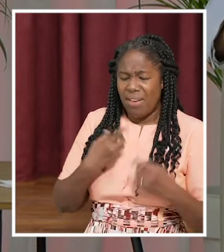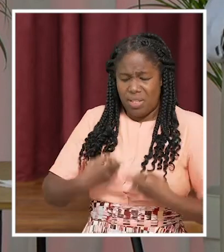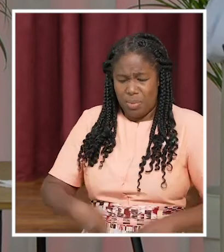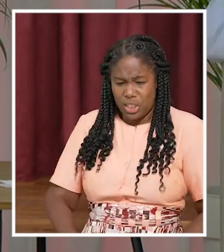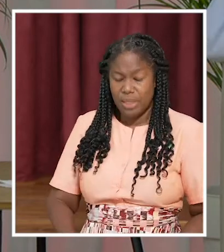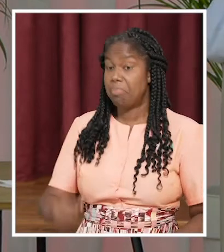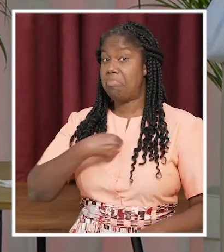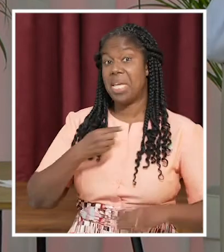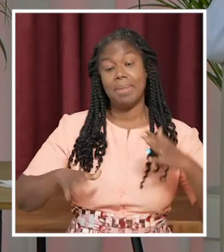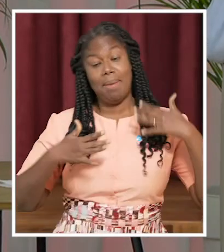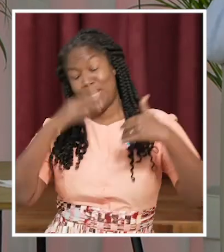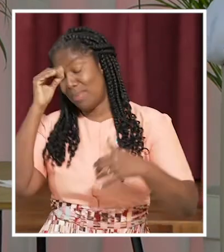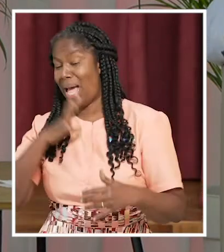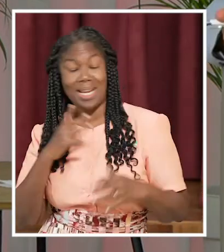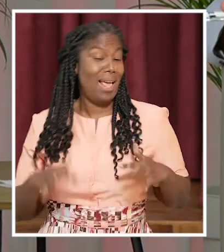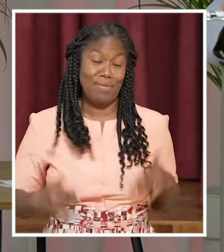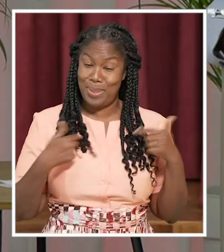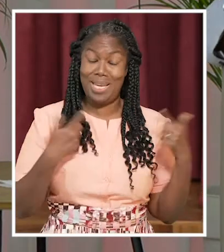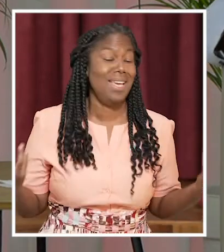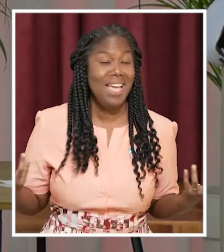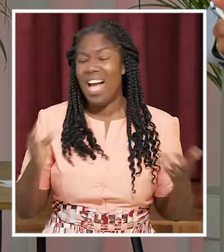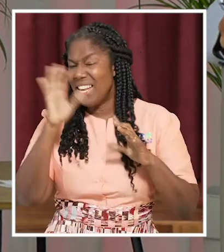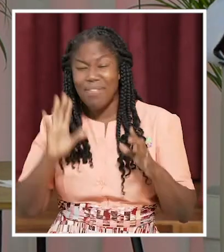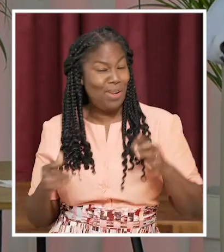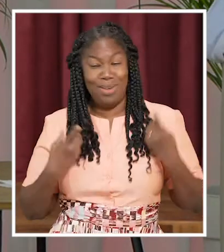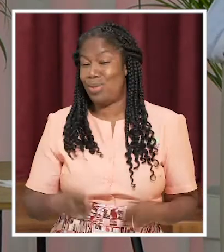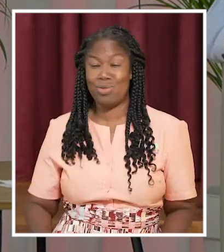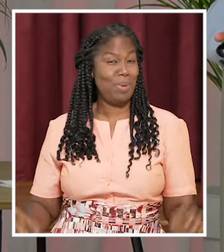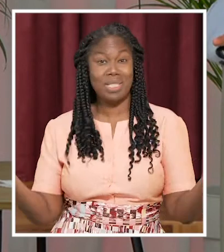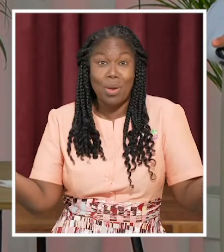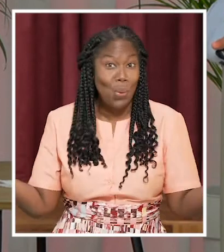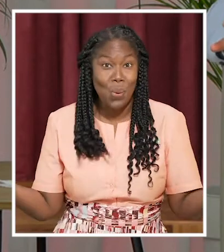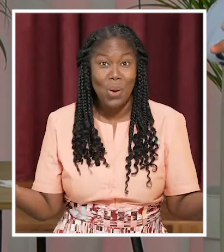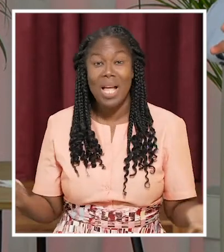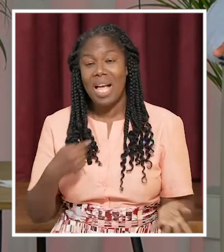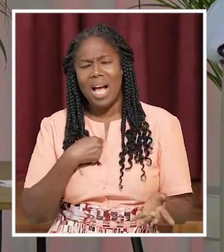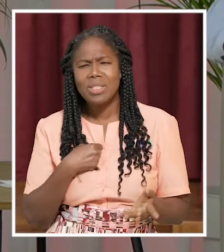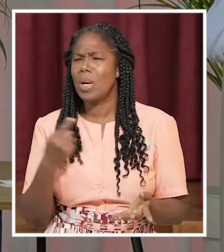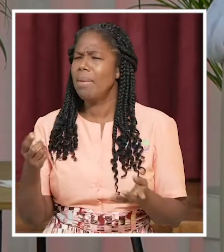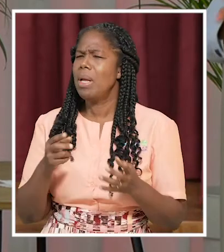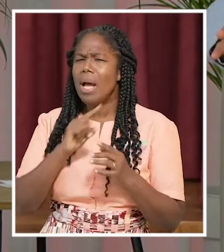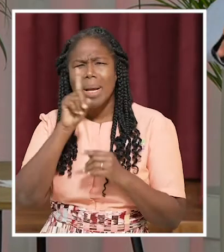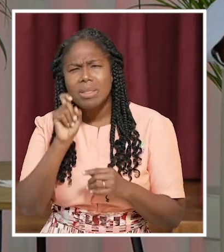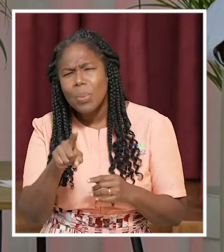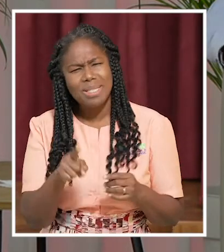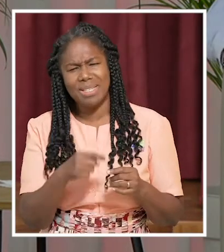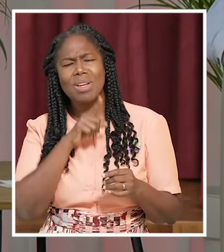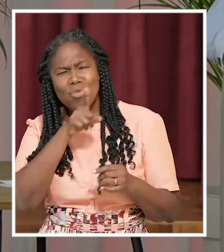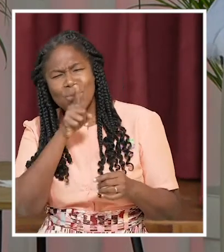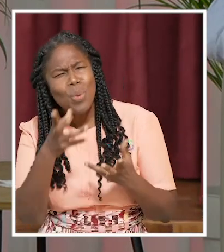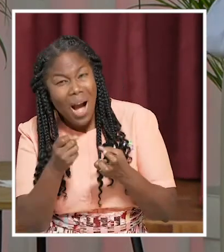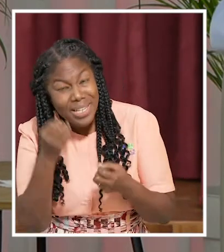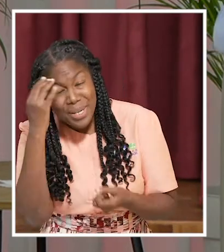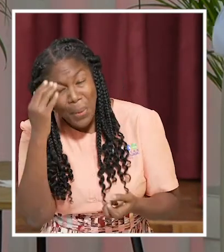happy-go-lucky. So it's very difficult for me to understand depression, and that's why I'm very, very curious about it and what takes place. And that leads